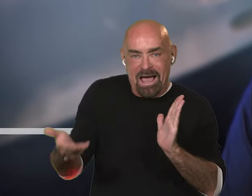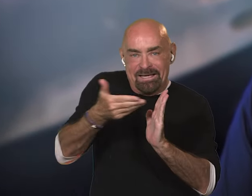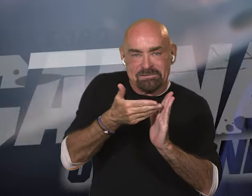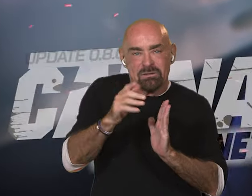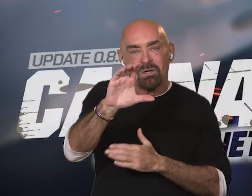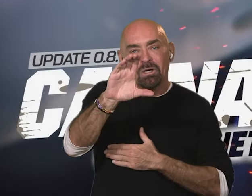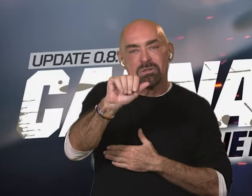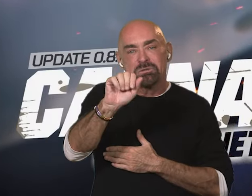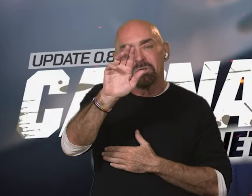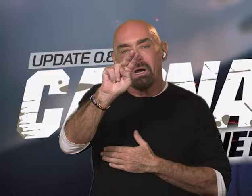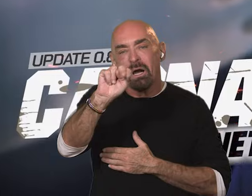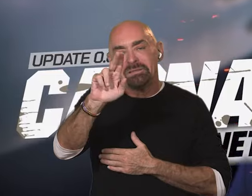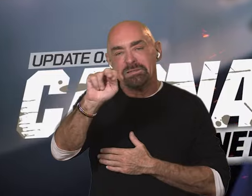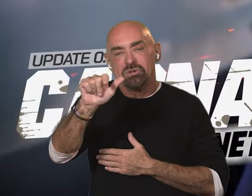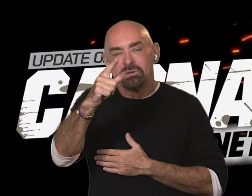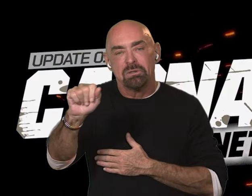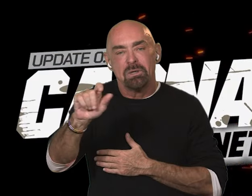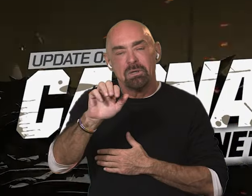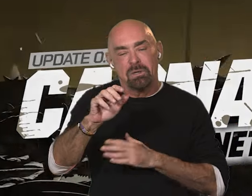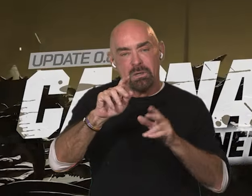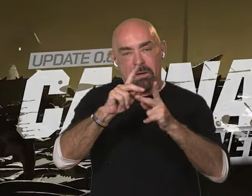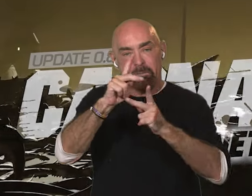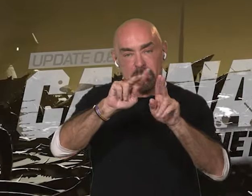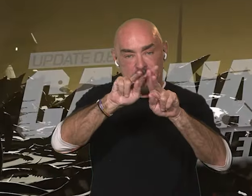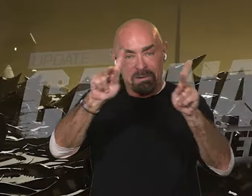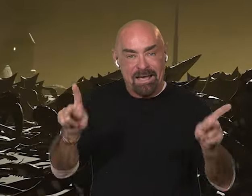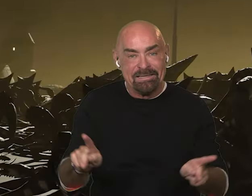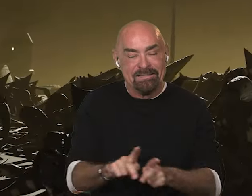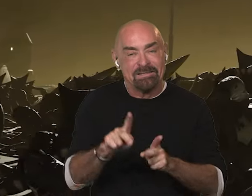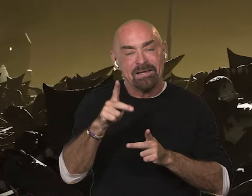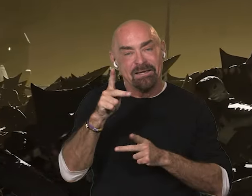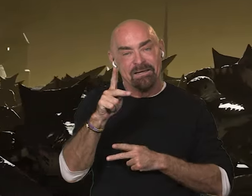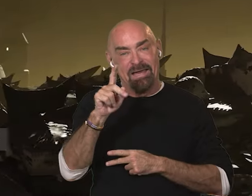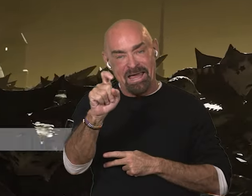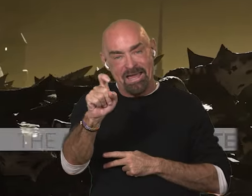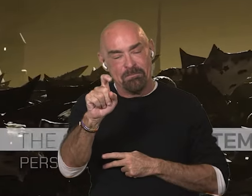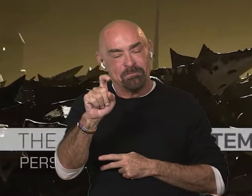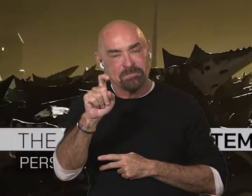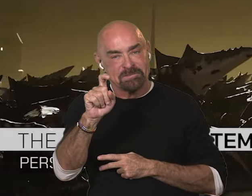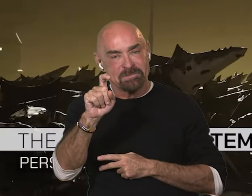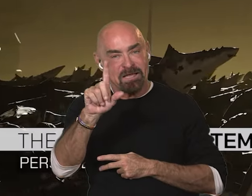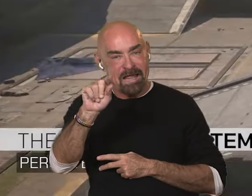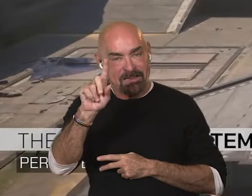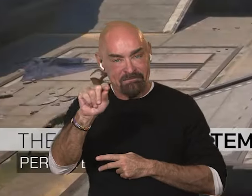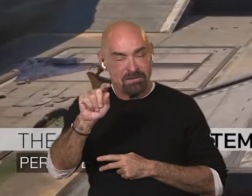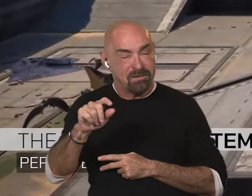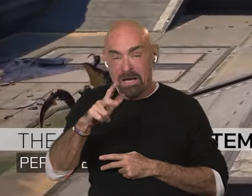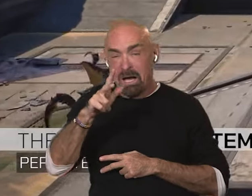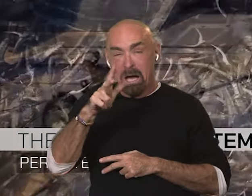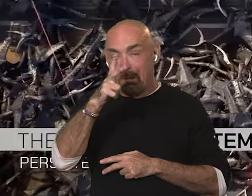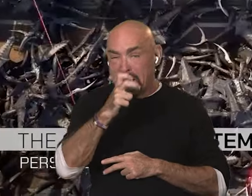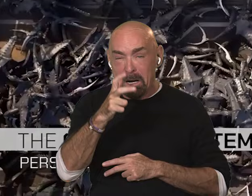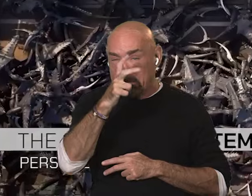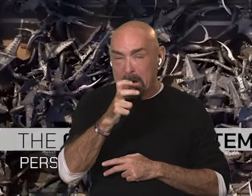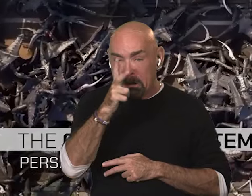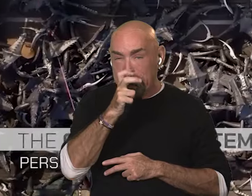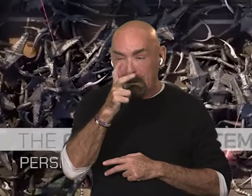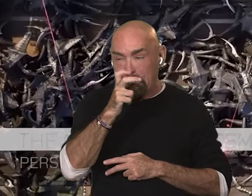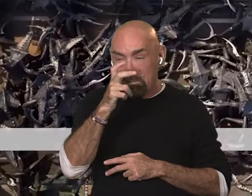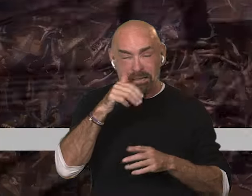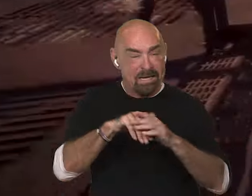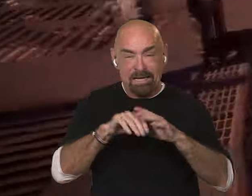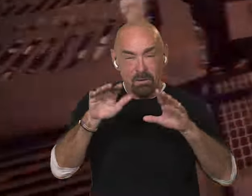called Carnage on Planet X-11. The Carnage system itself is basically persistent bug bodies